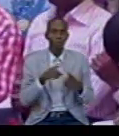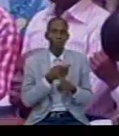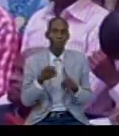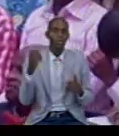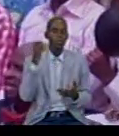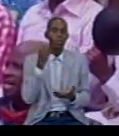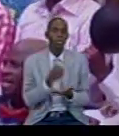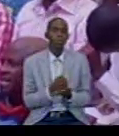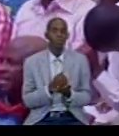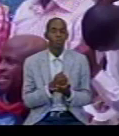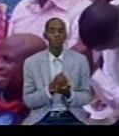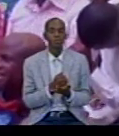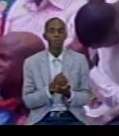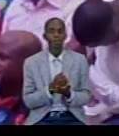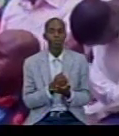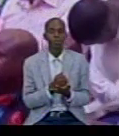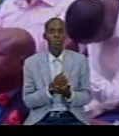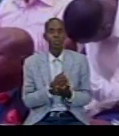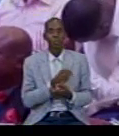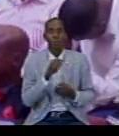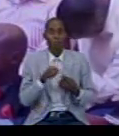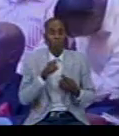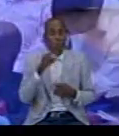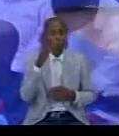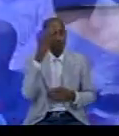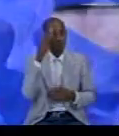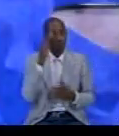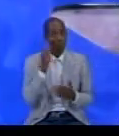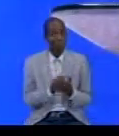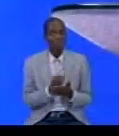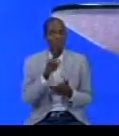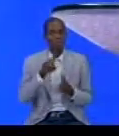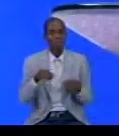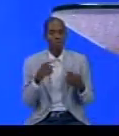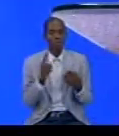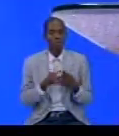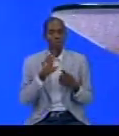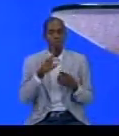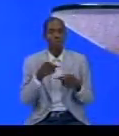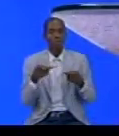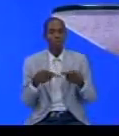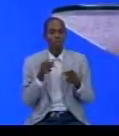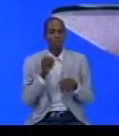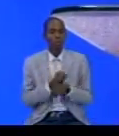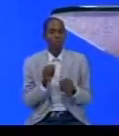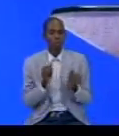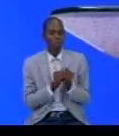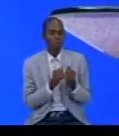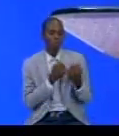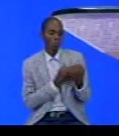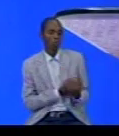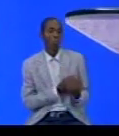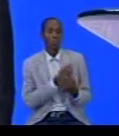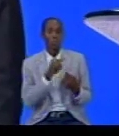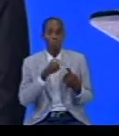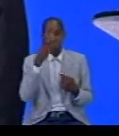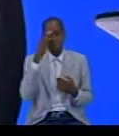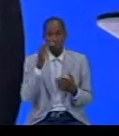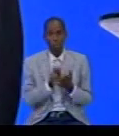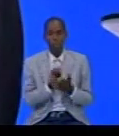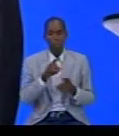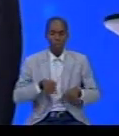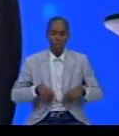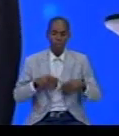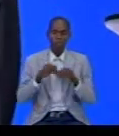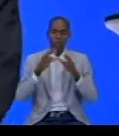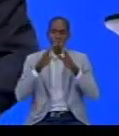Amen. When you know that, you'll go to your office confidently. When you know that, you live in your